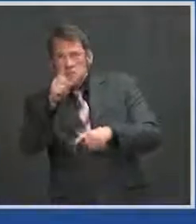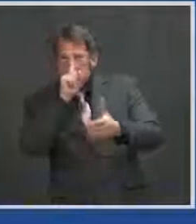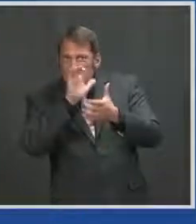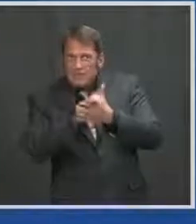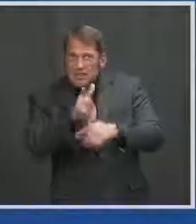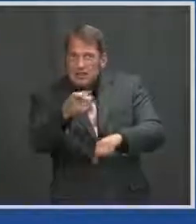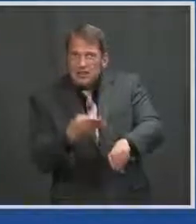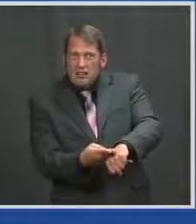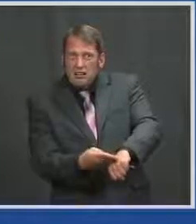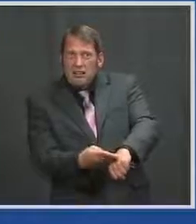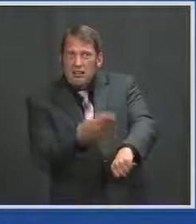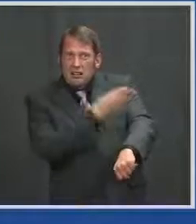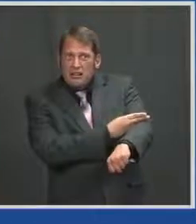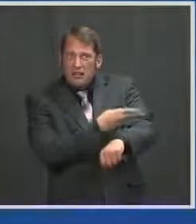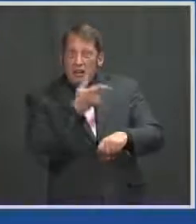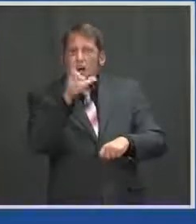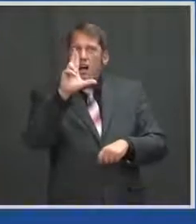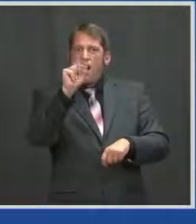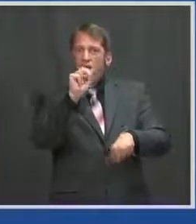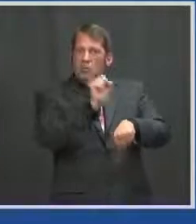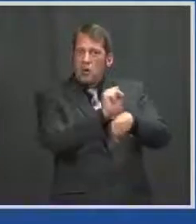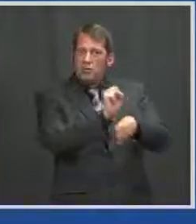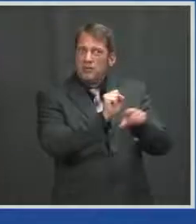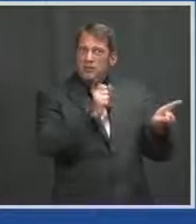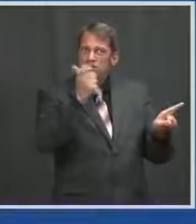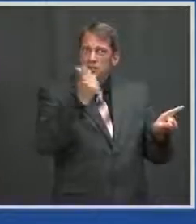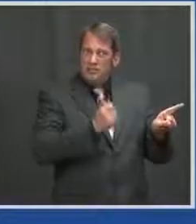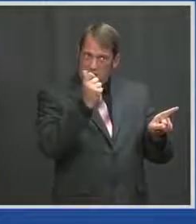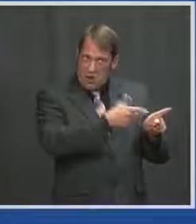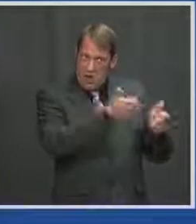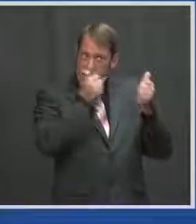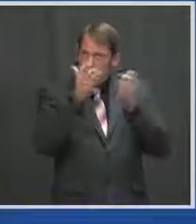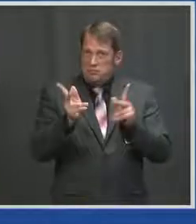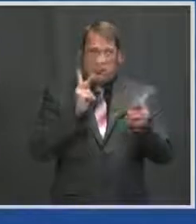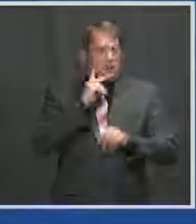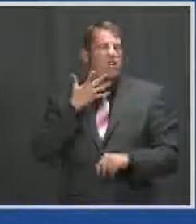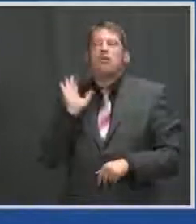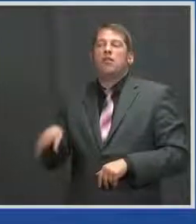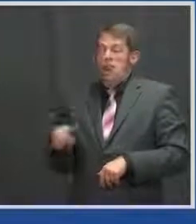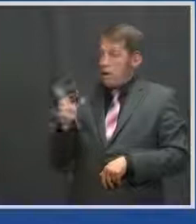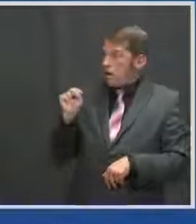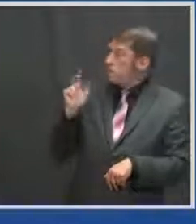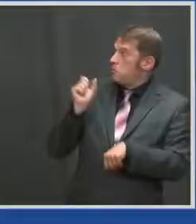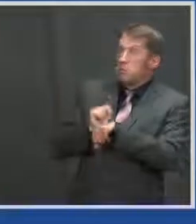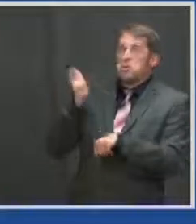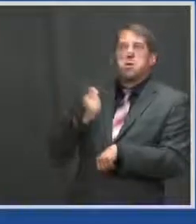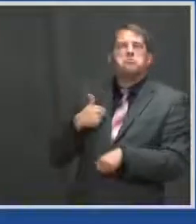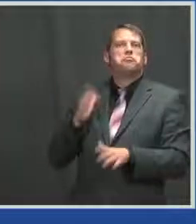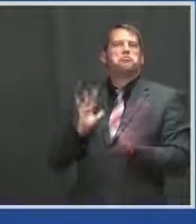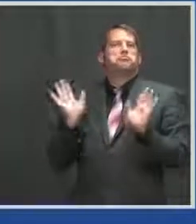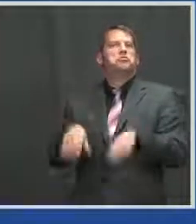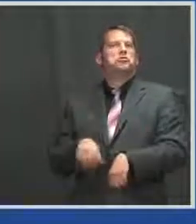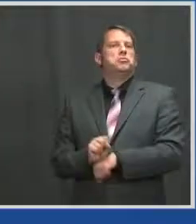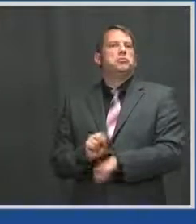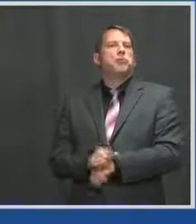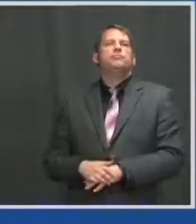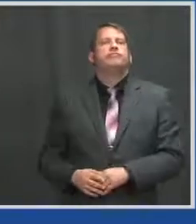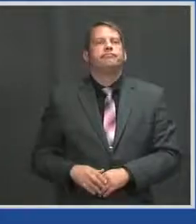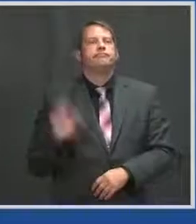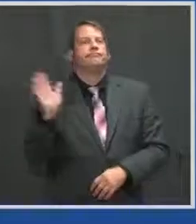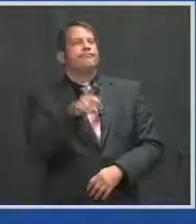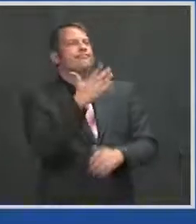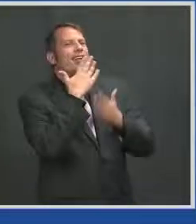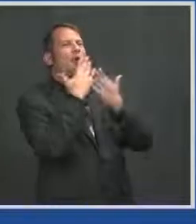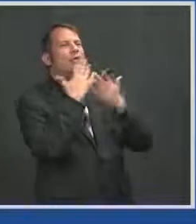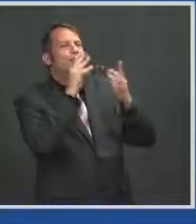work in some categories? No, nothing measurable. Thank you. And Mr. President, do you... On CDC mask mandates,